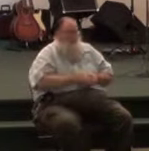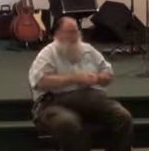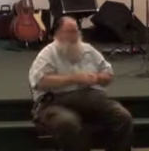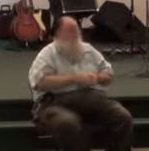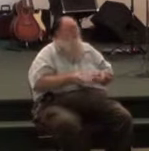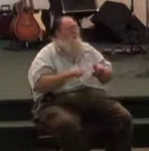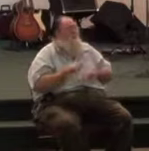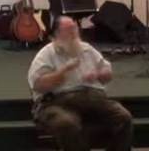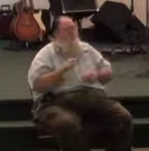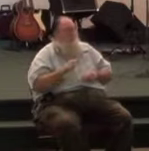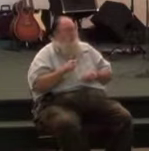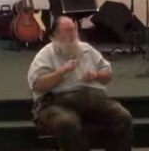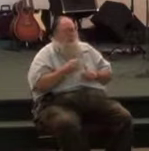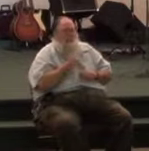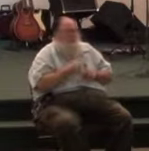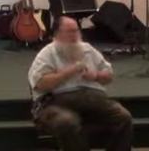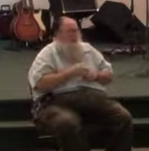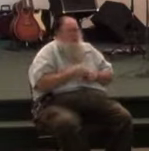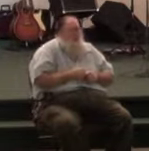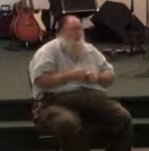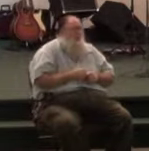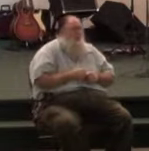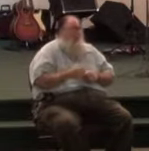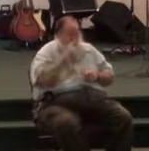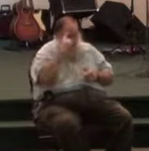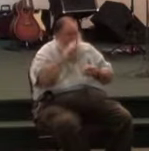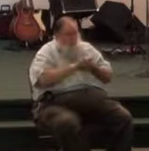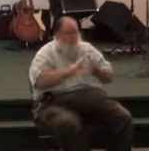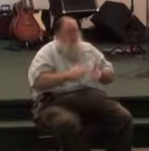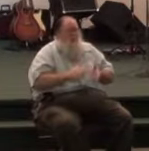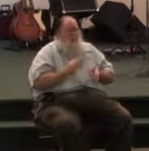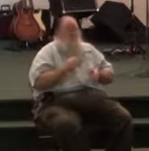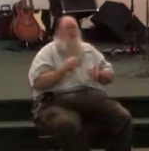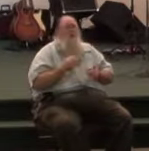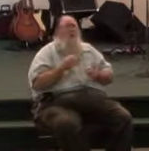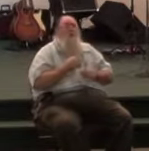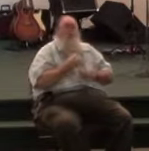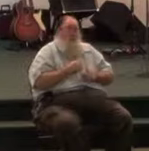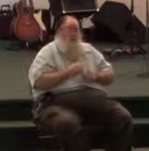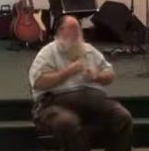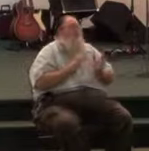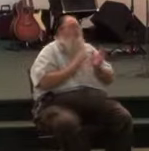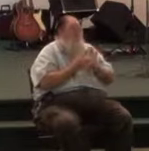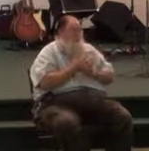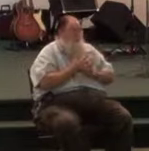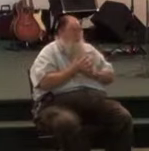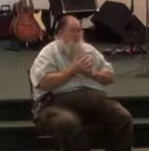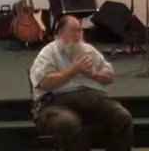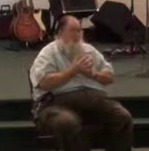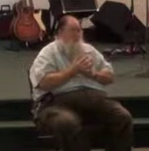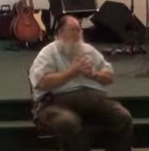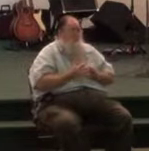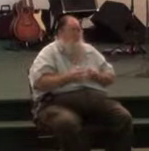When you persecute a fellow believer, you persecute Jesus. And I want that lesson to come out of this for you and me right